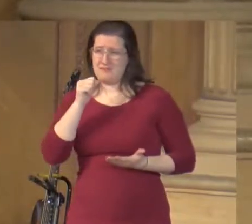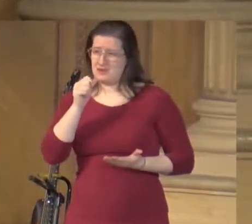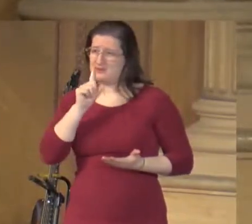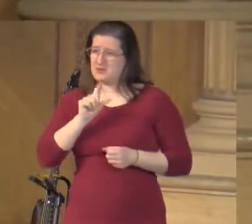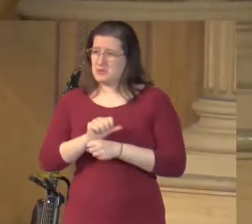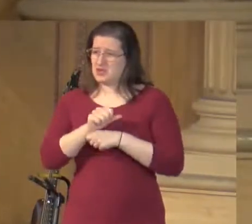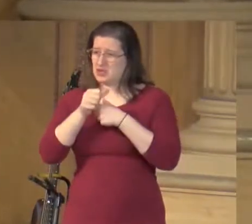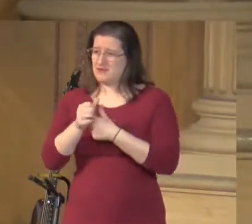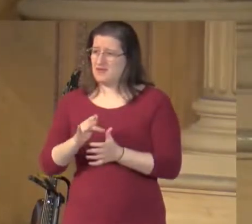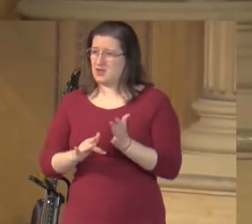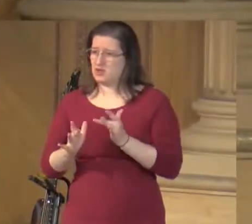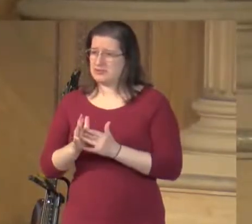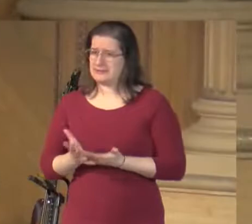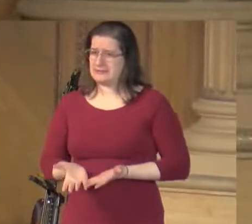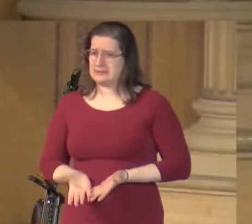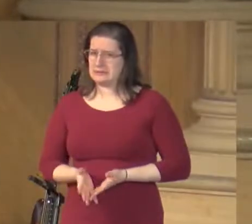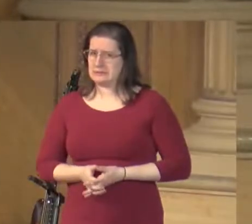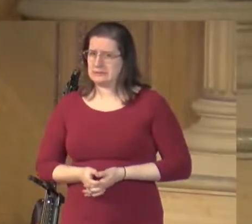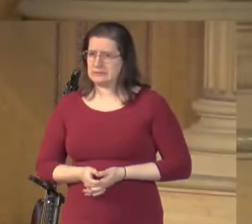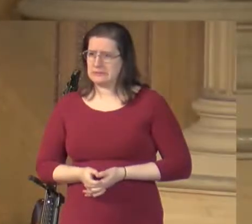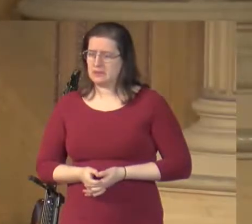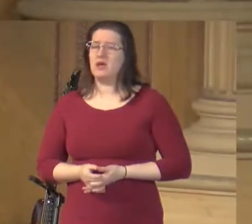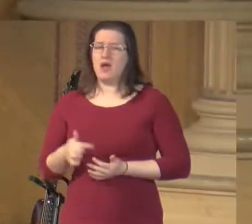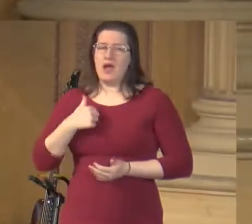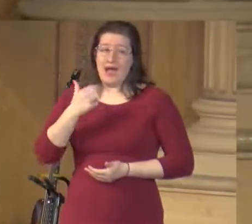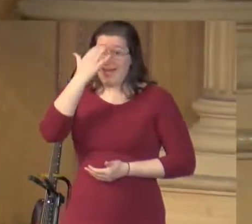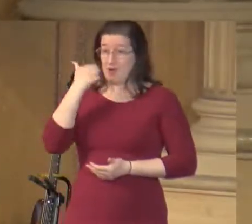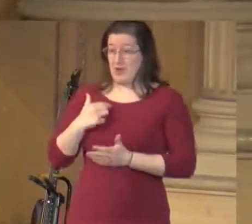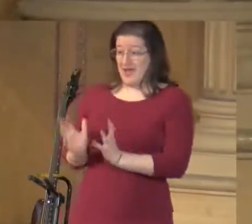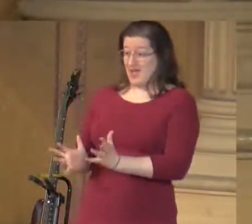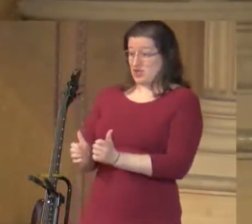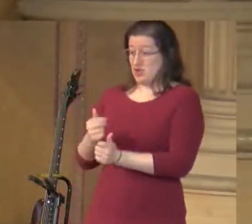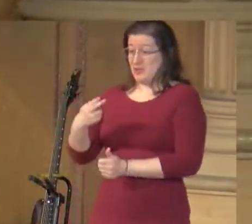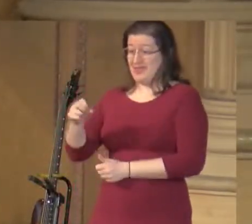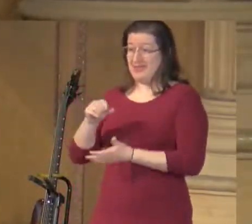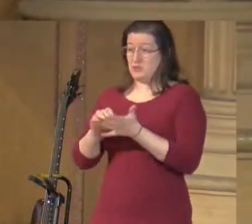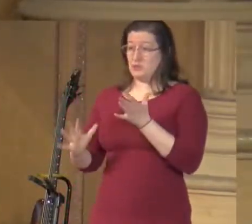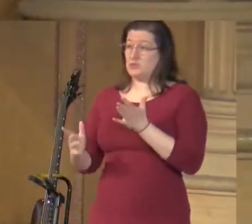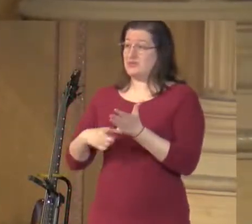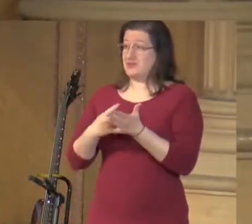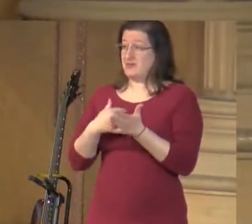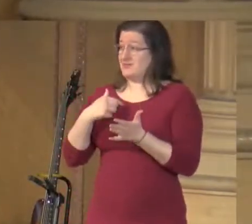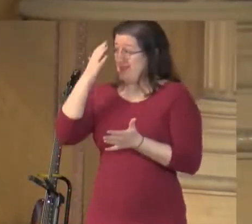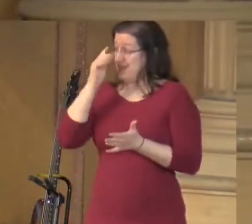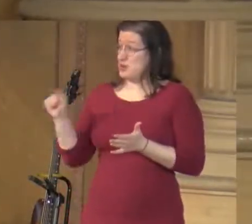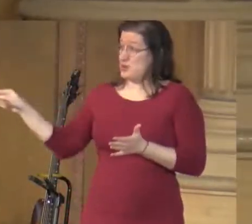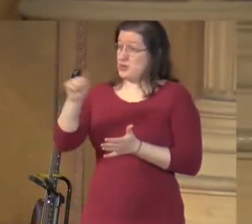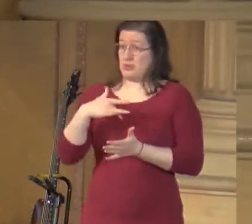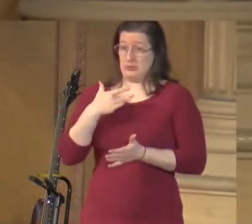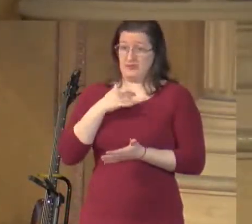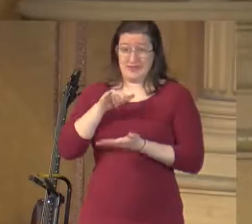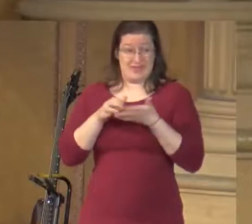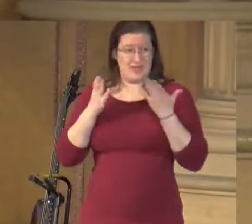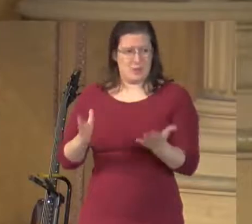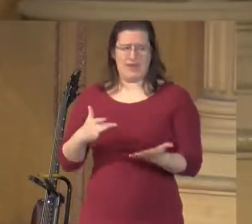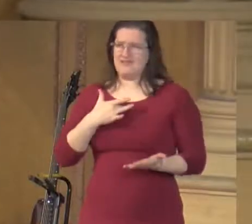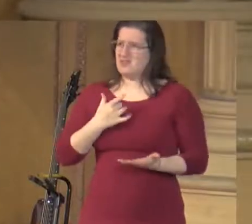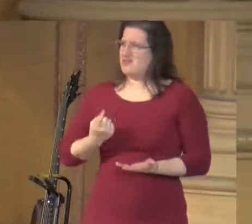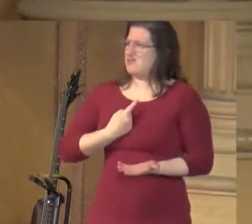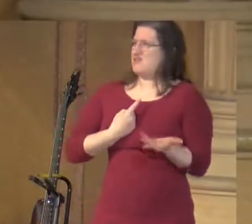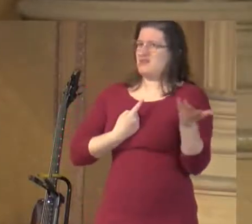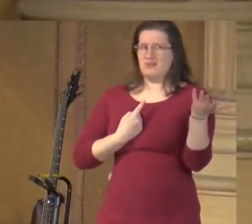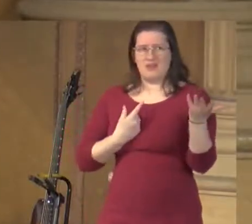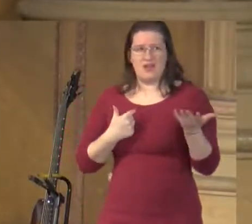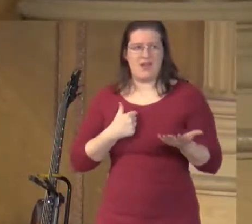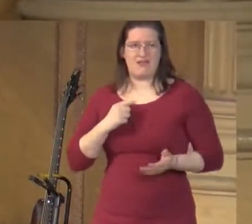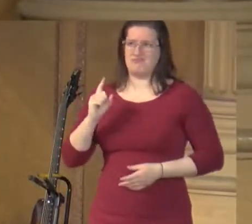And I know talking to high school students that this is sometimes the way that you feel. You feel like you're all alone you feel like there's nobody else in